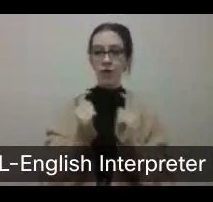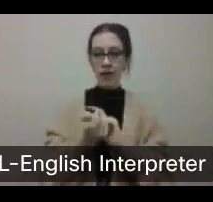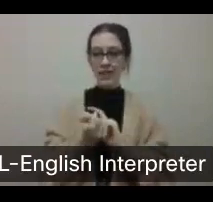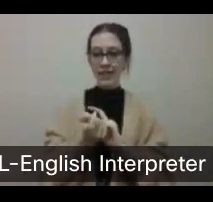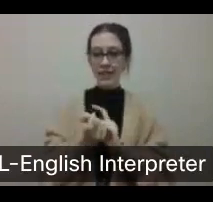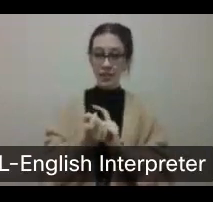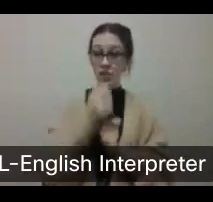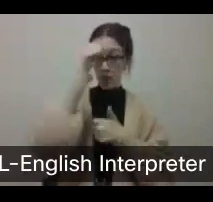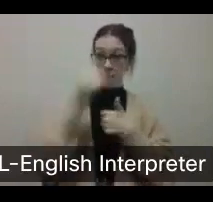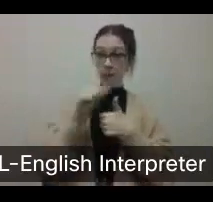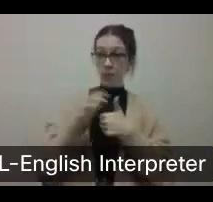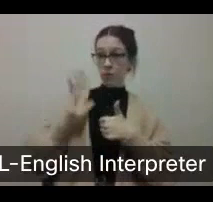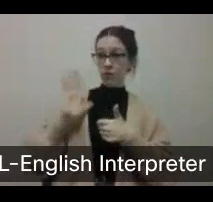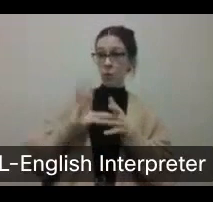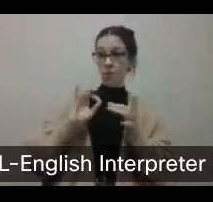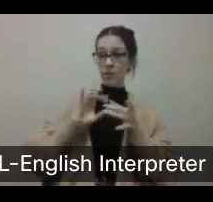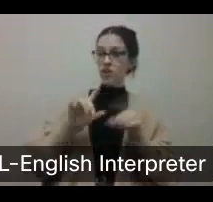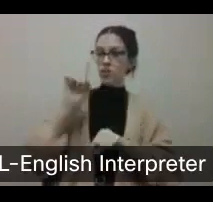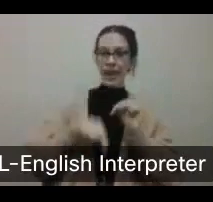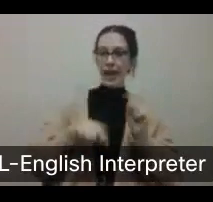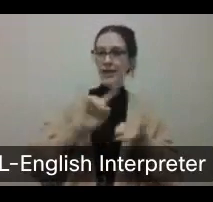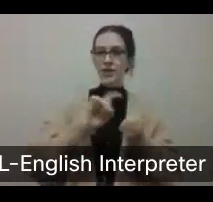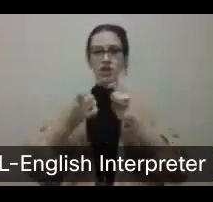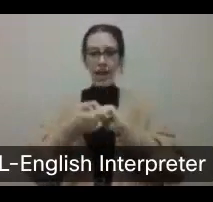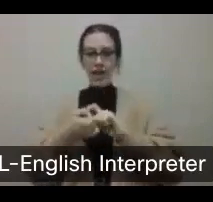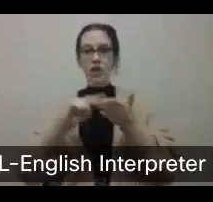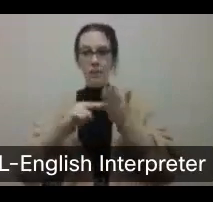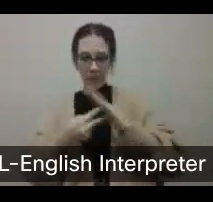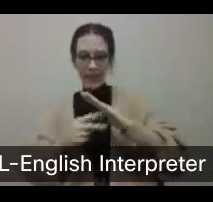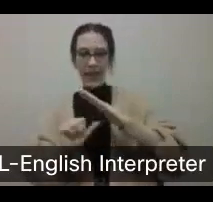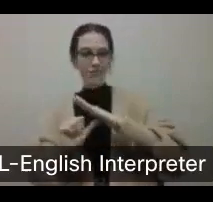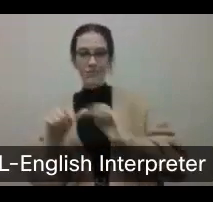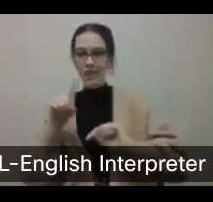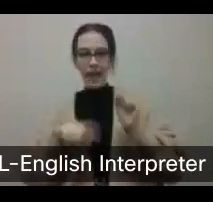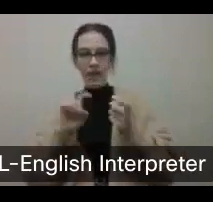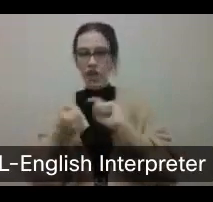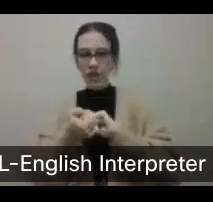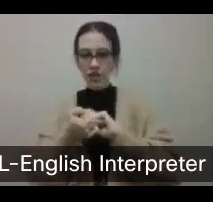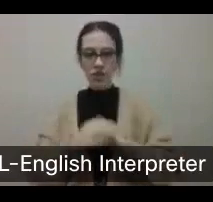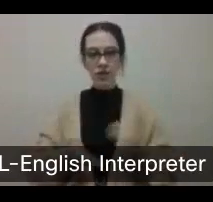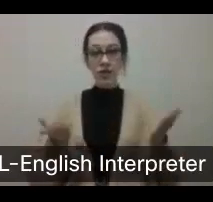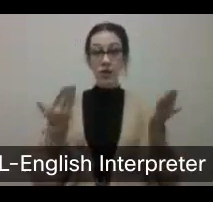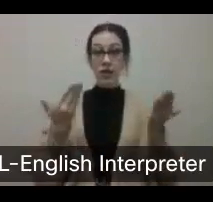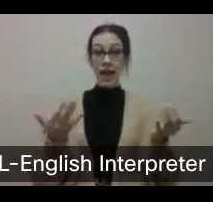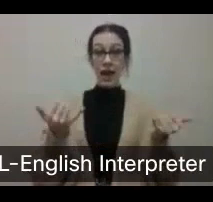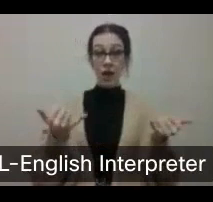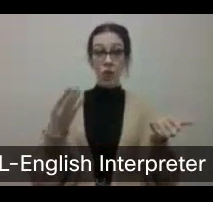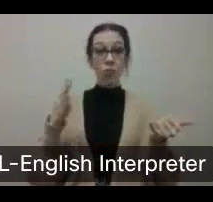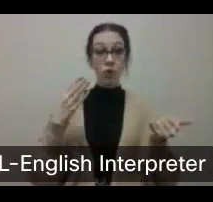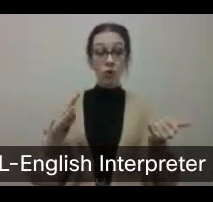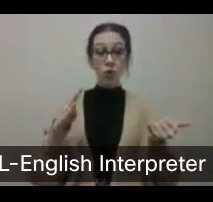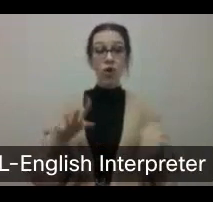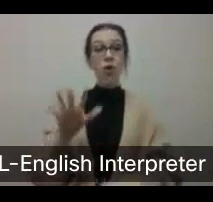final manuscript should appear as directly quoted matter, has been converted to, it is likely that simply approximately